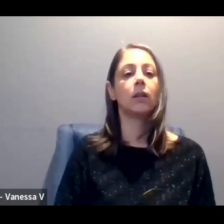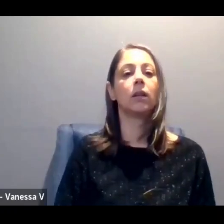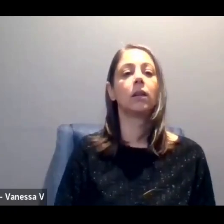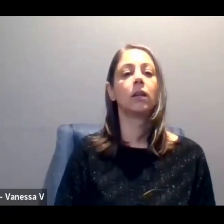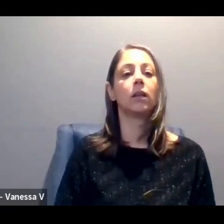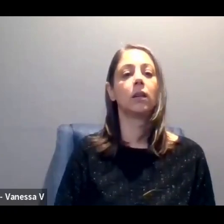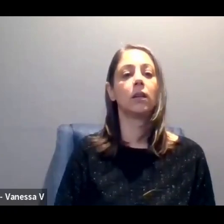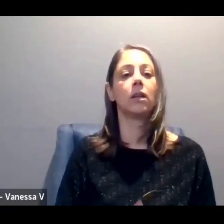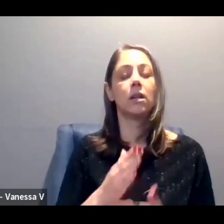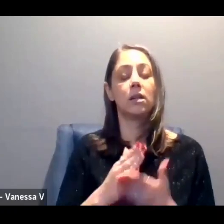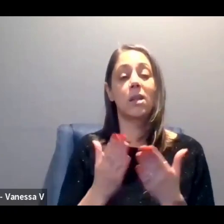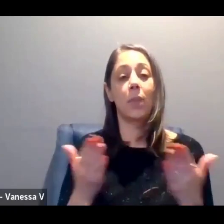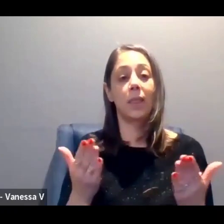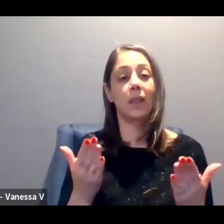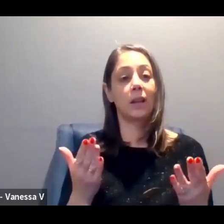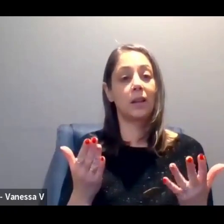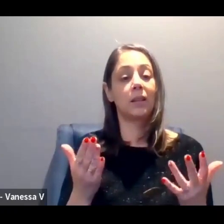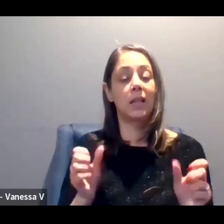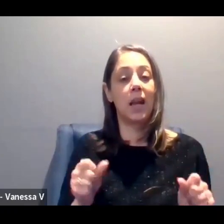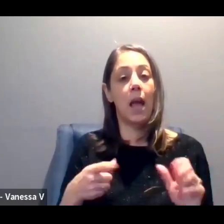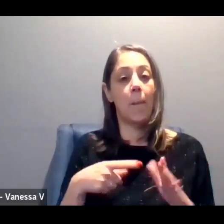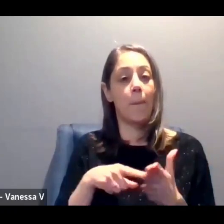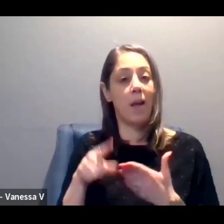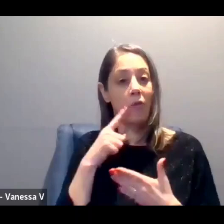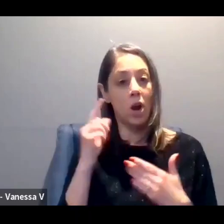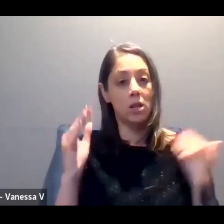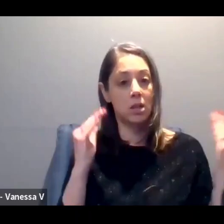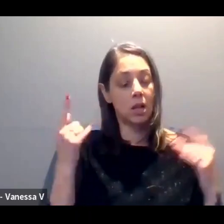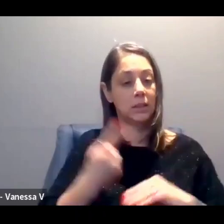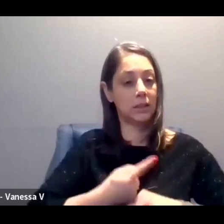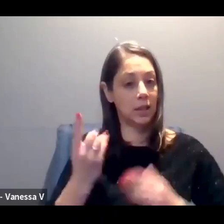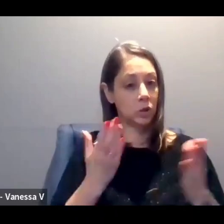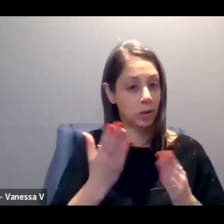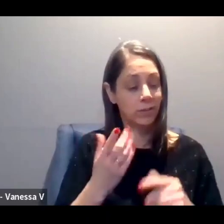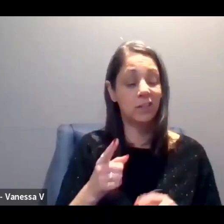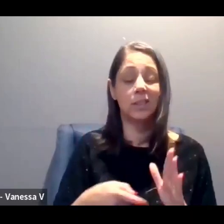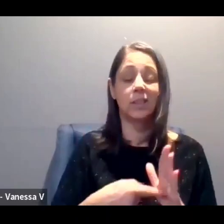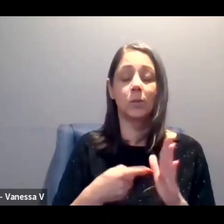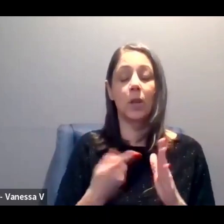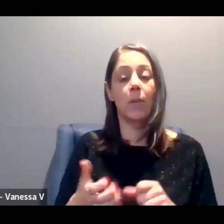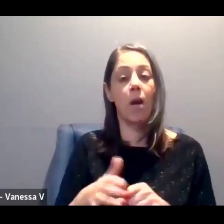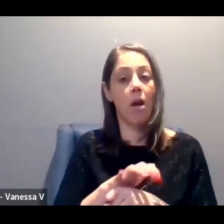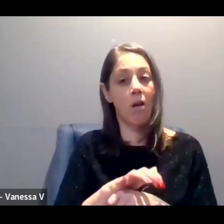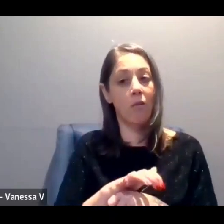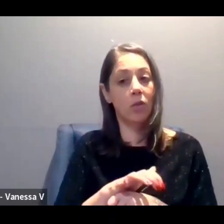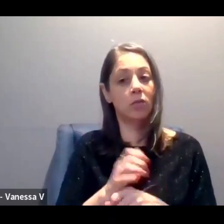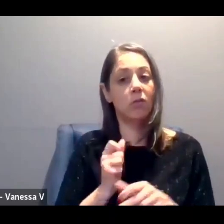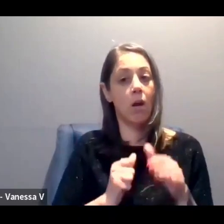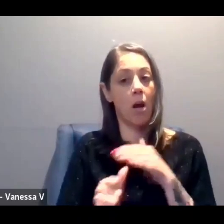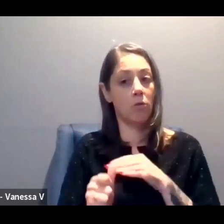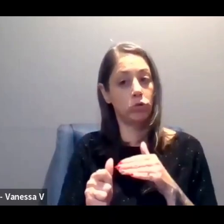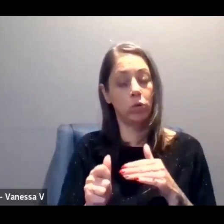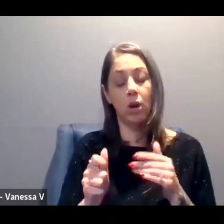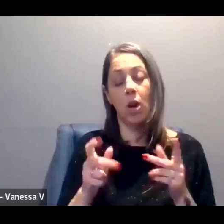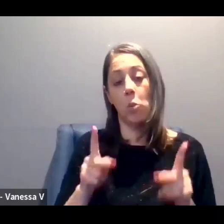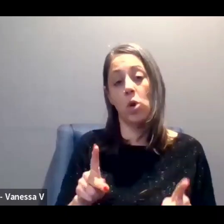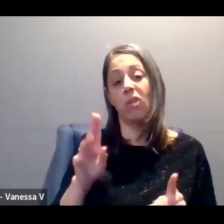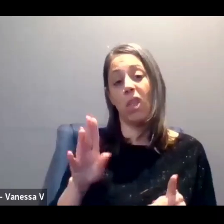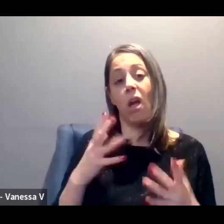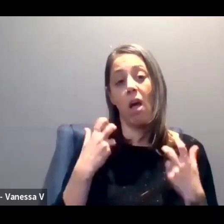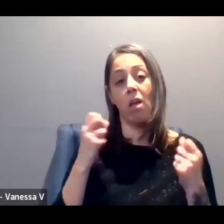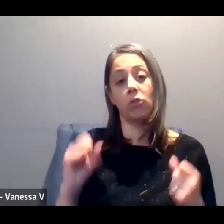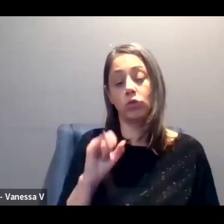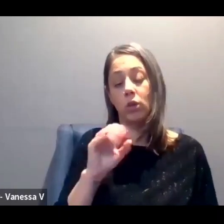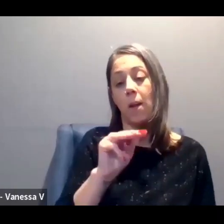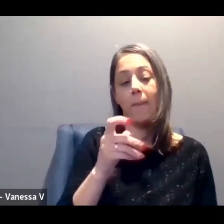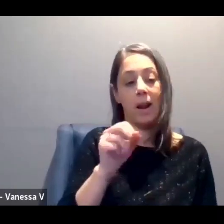things that can help pay for like adult day services. Sometimes it can be covered, some of it under a person's health insurance like